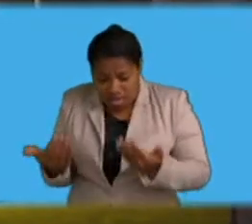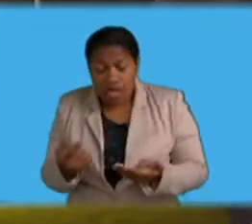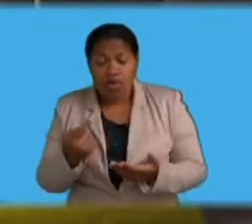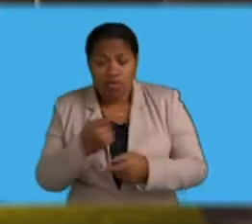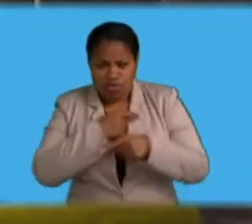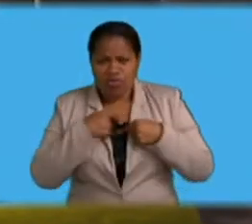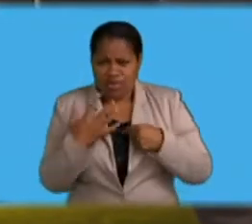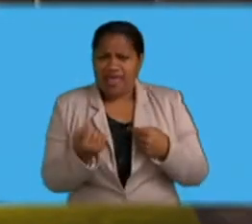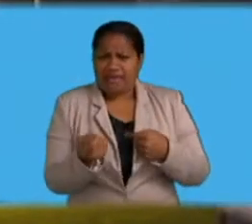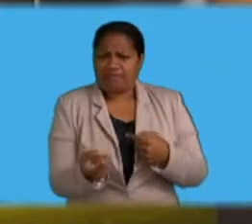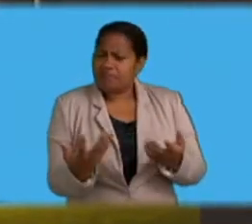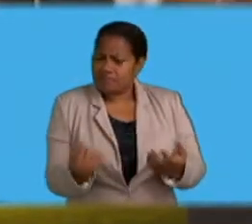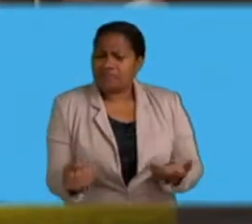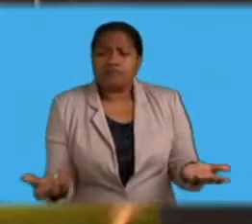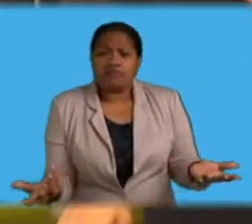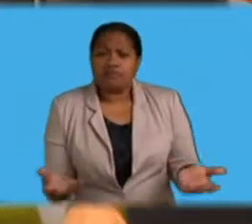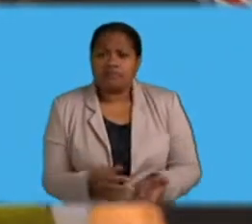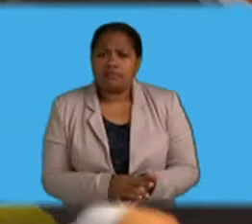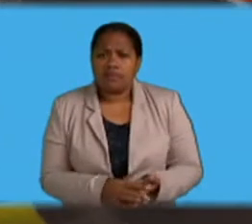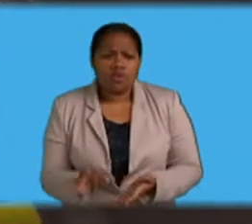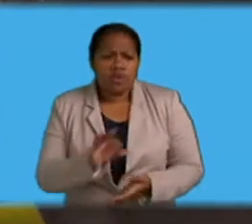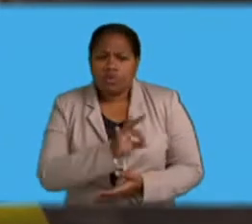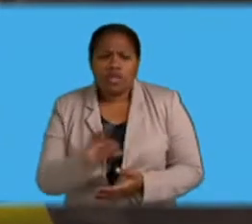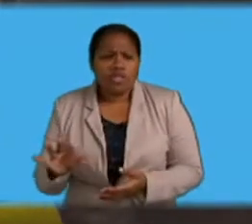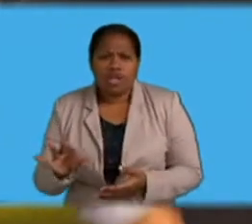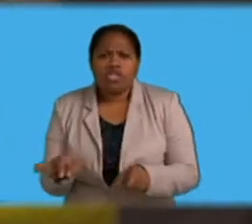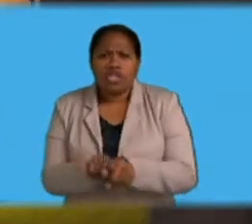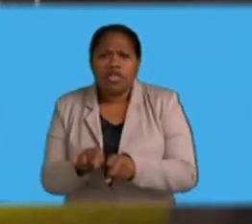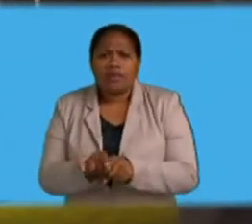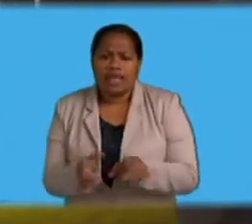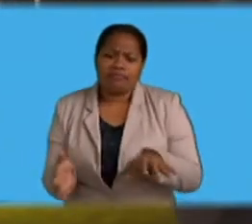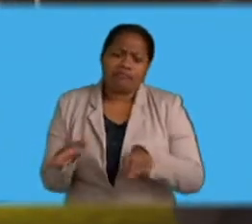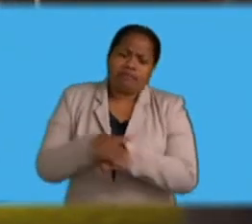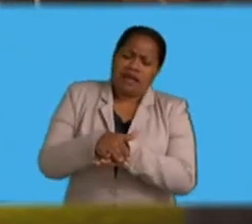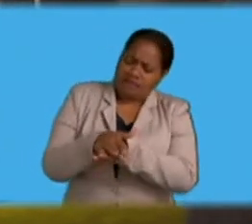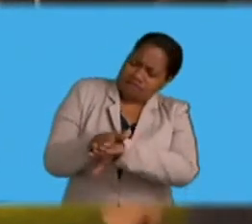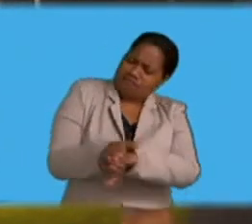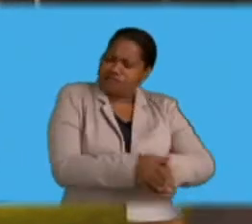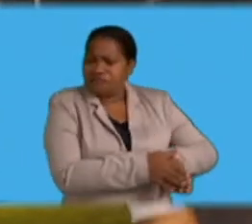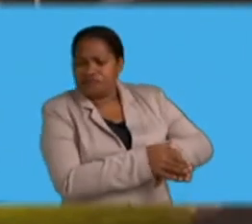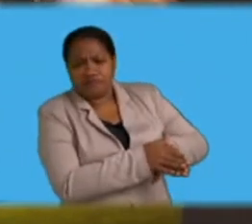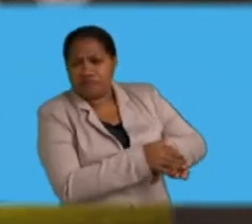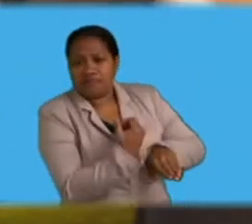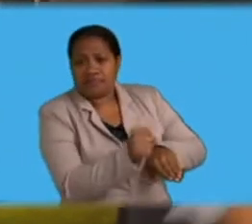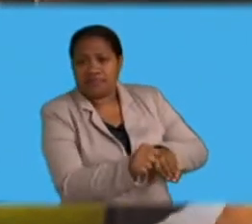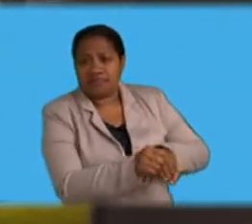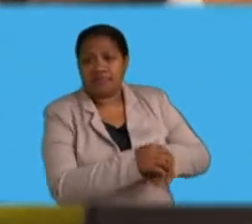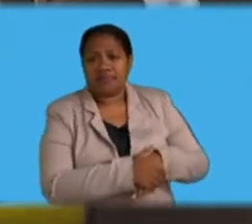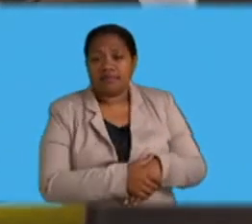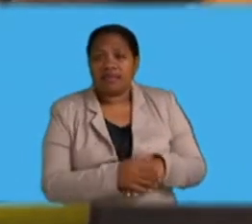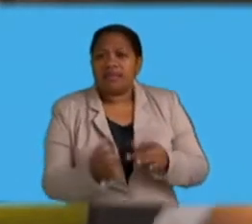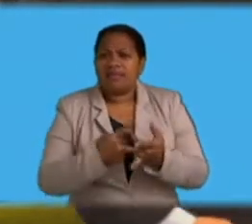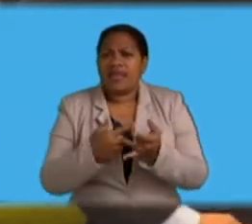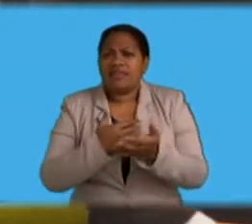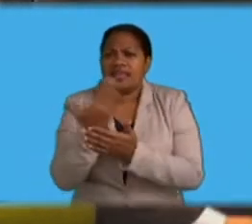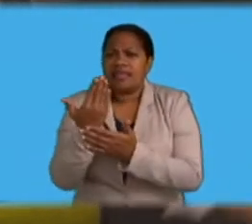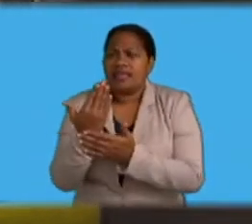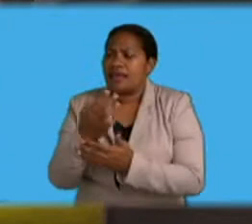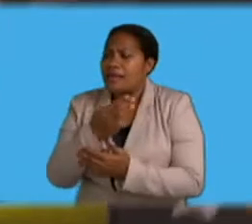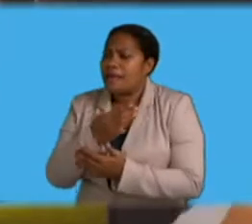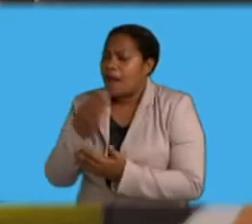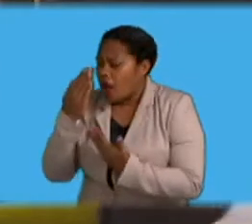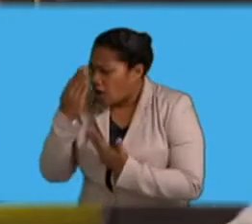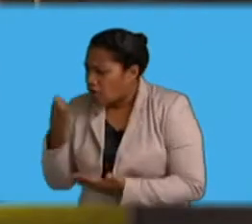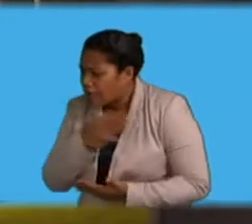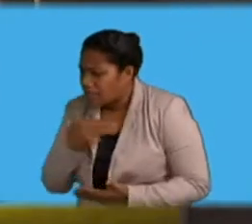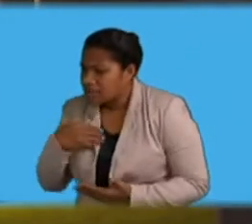have that. We're not going to bury our head in the sand. Honorable Minister the other day stood up and said, look, the